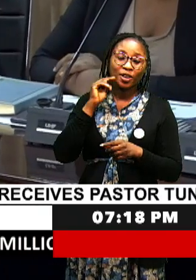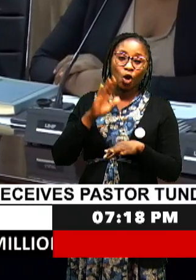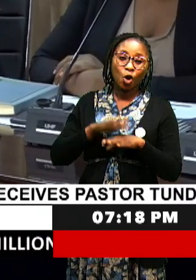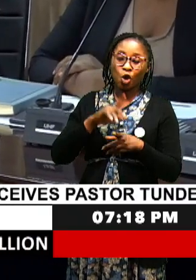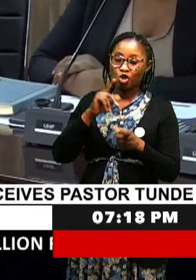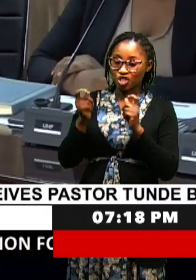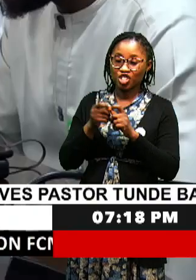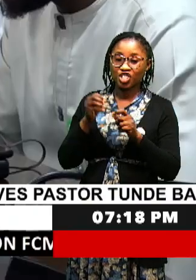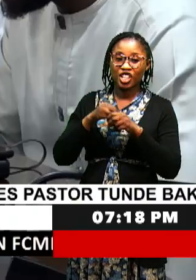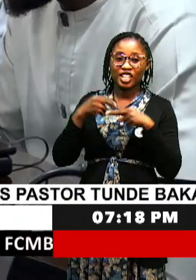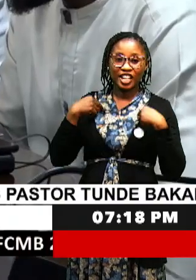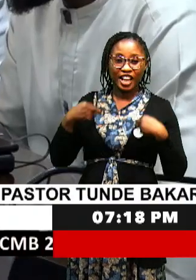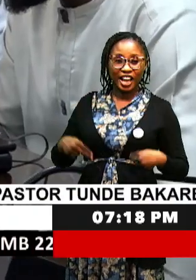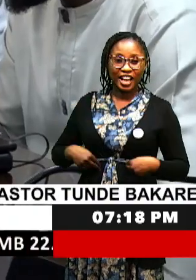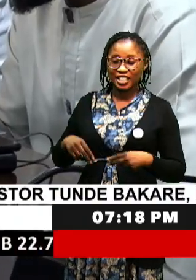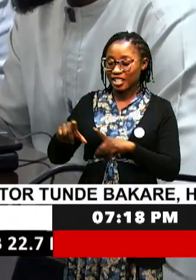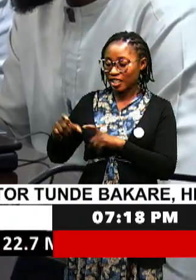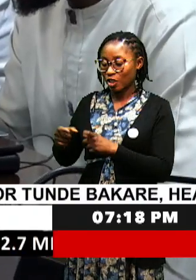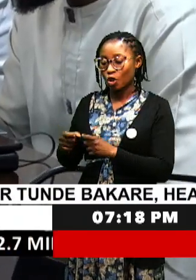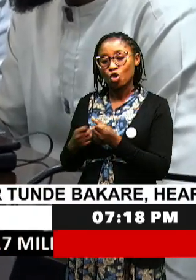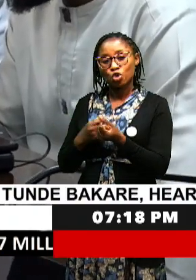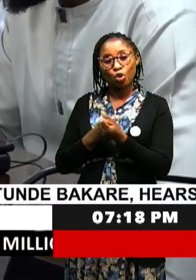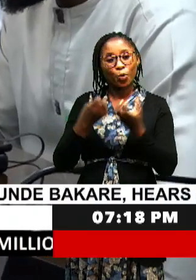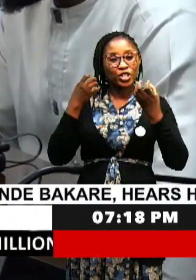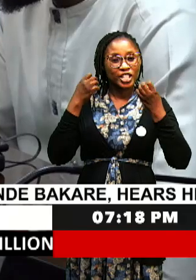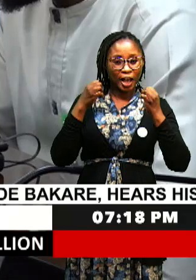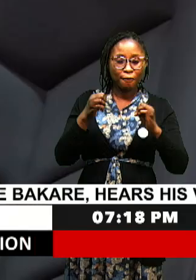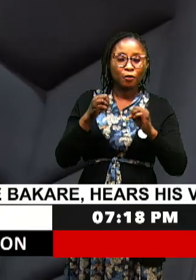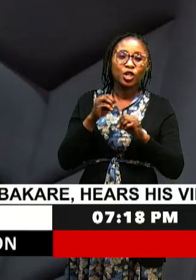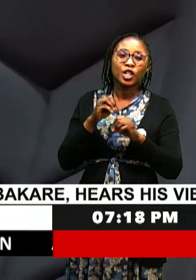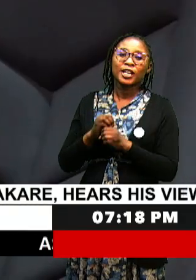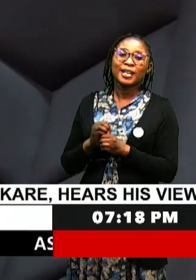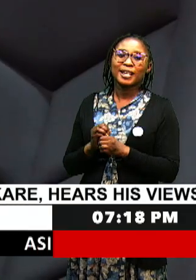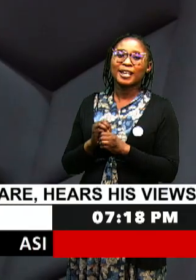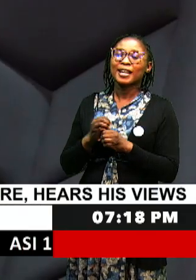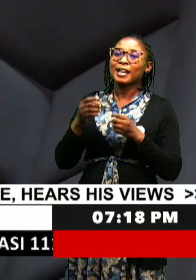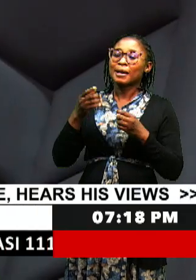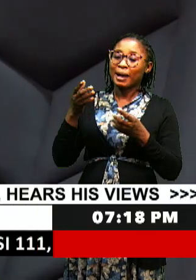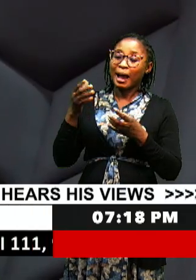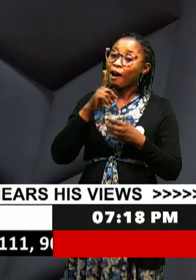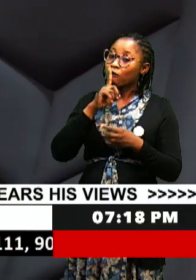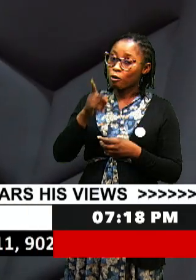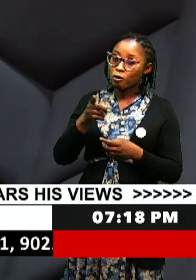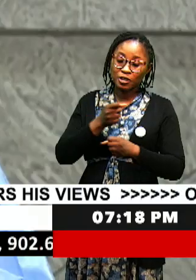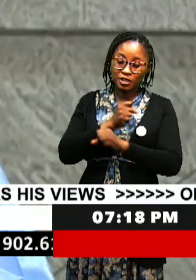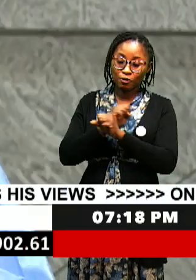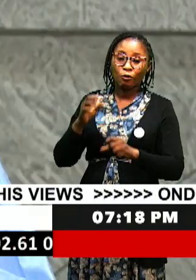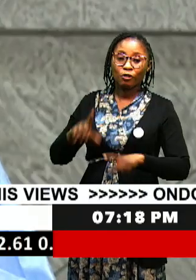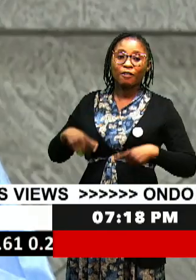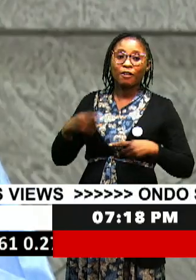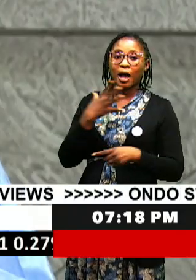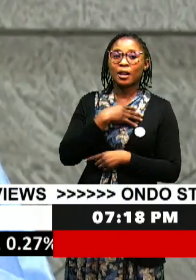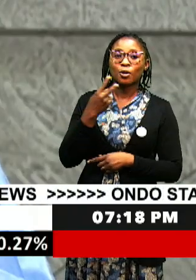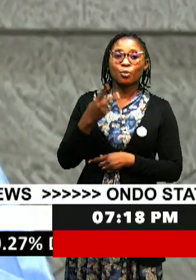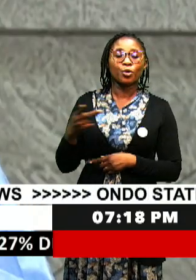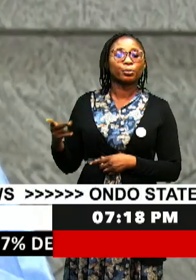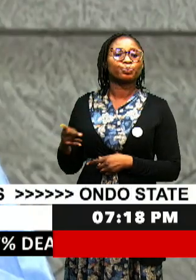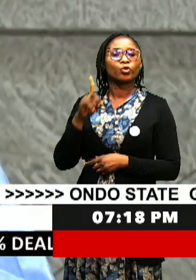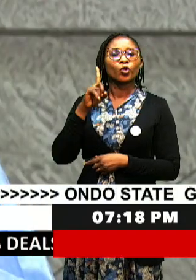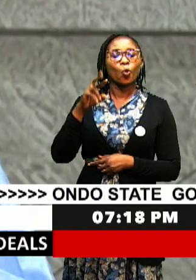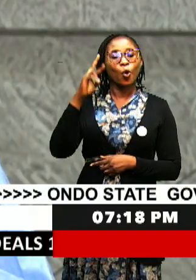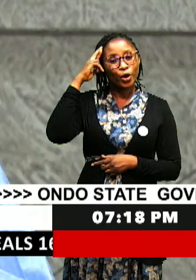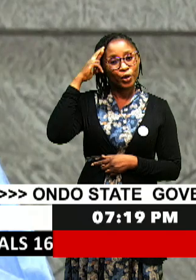health sector while supporting efforts aimed to guarantee the safety of lives and property. One reason